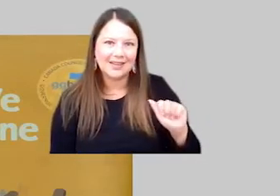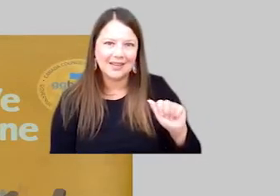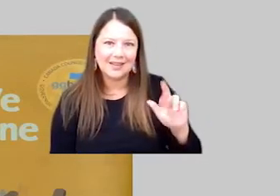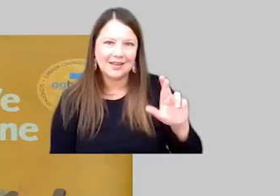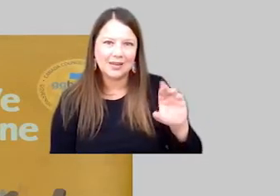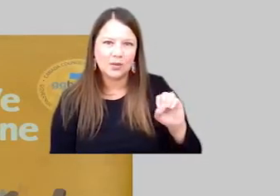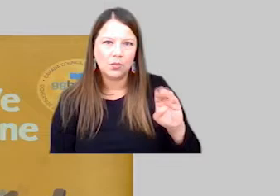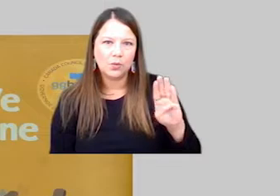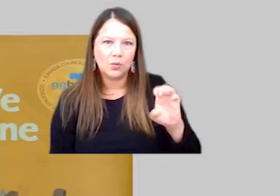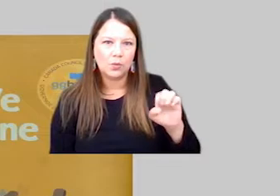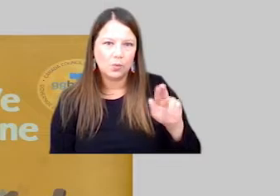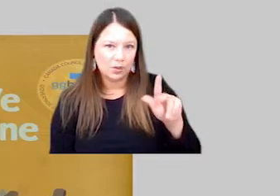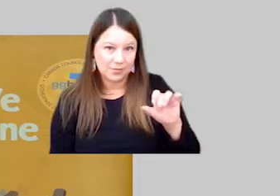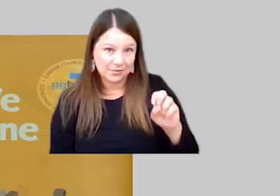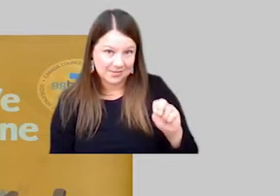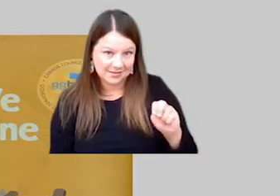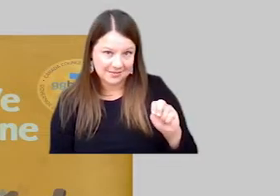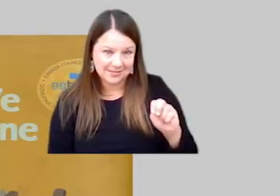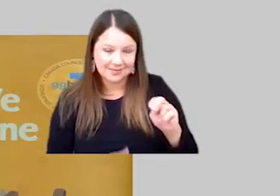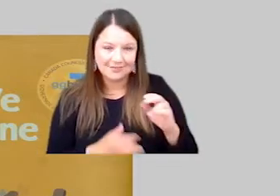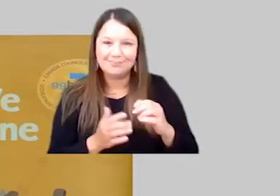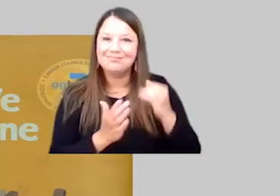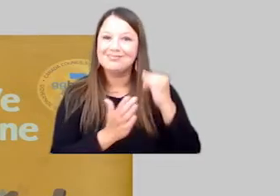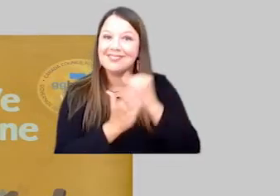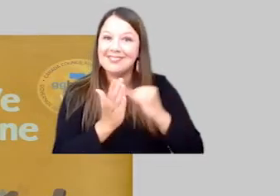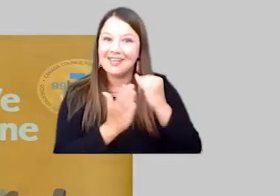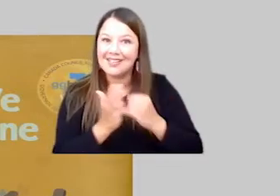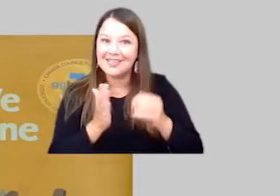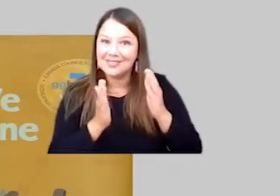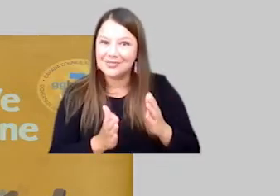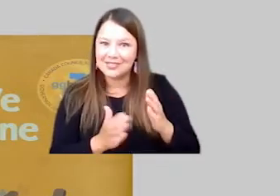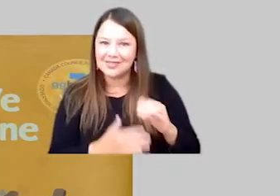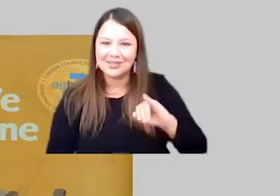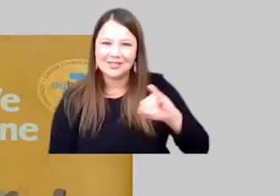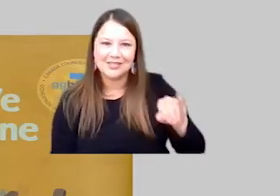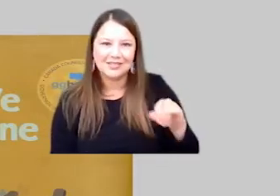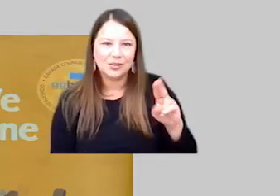Written by David A. Robertson.